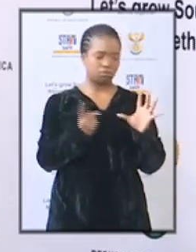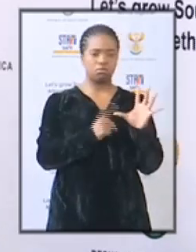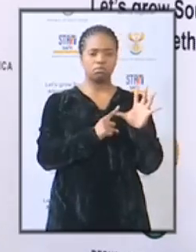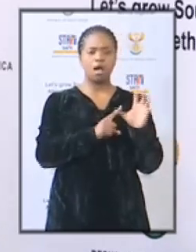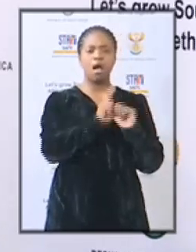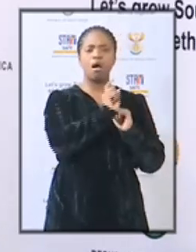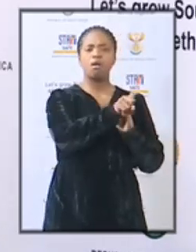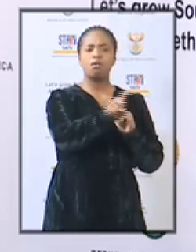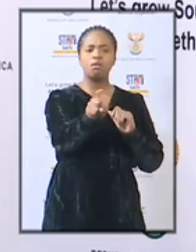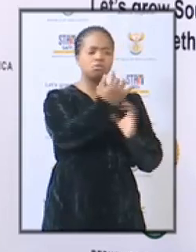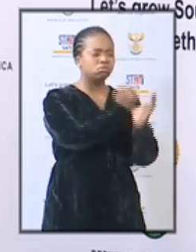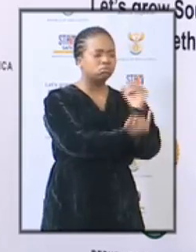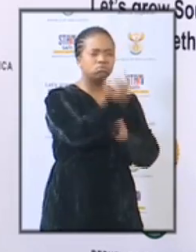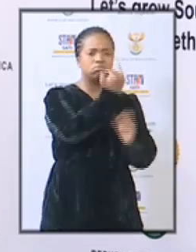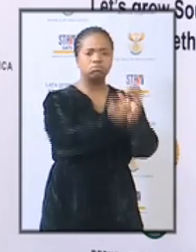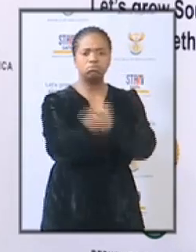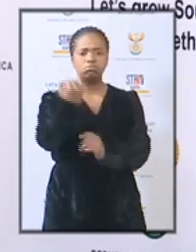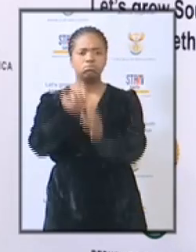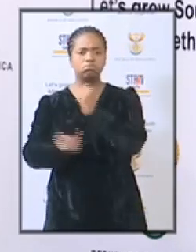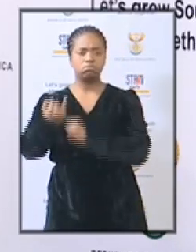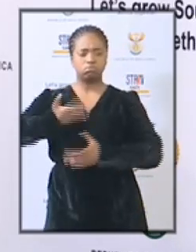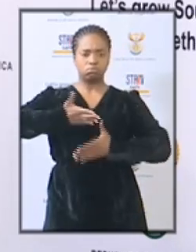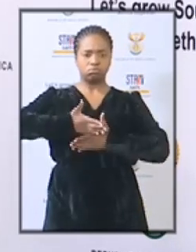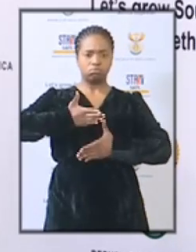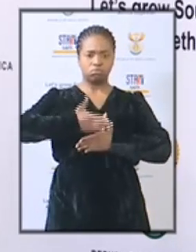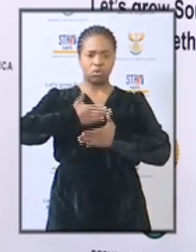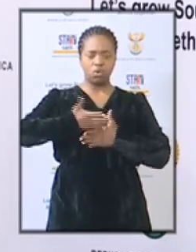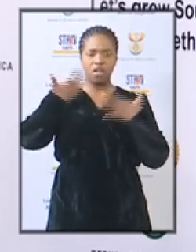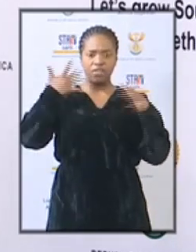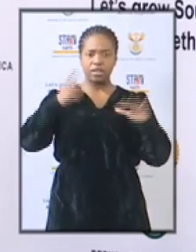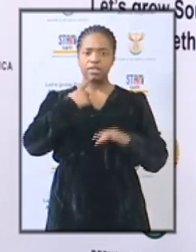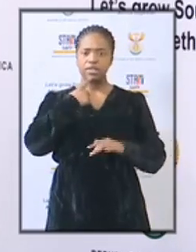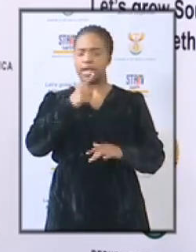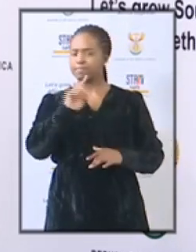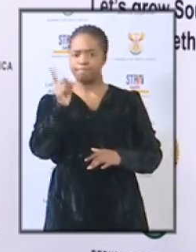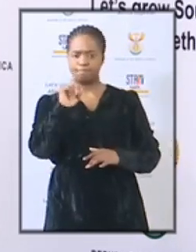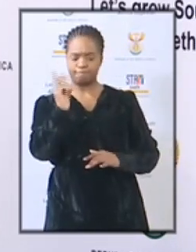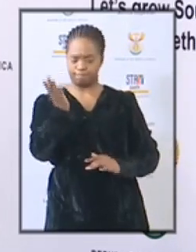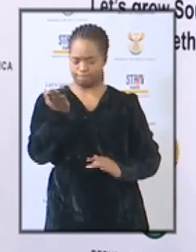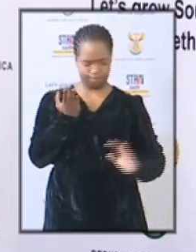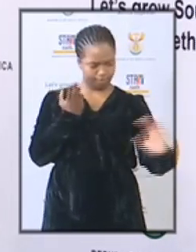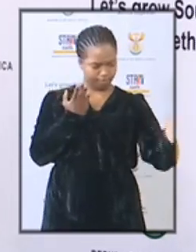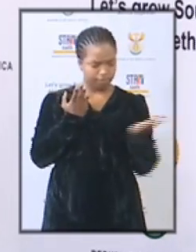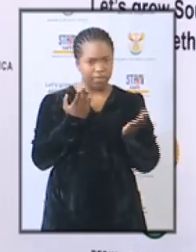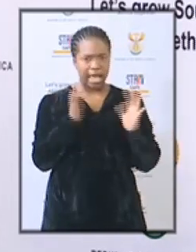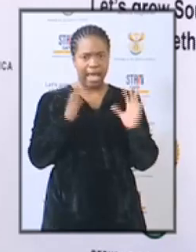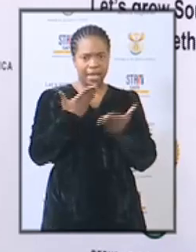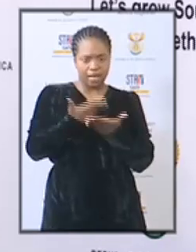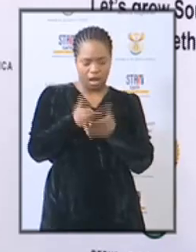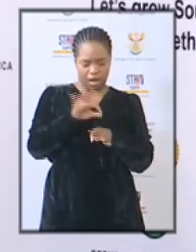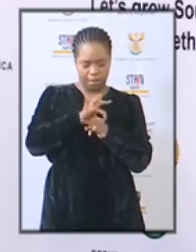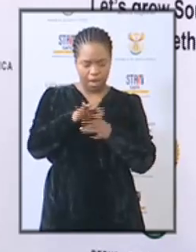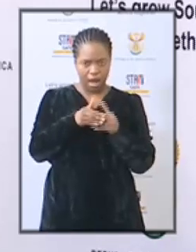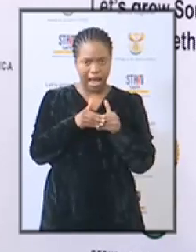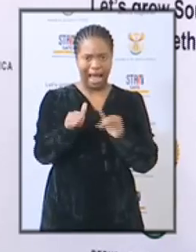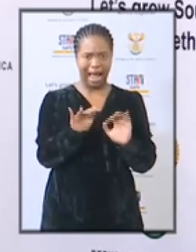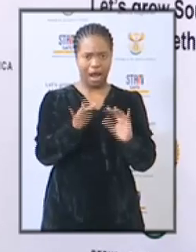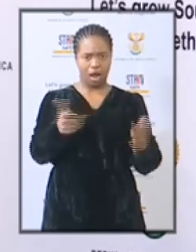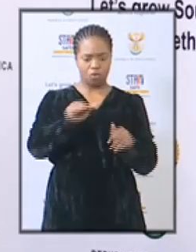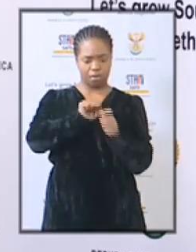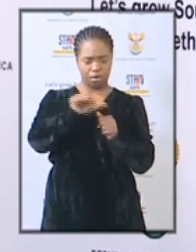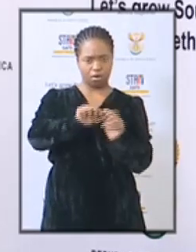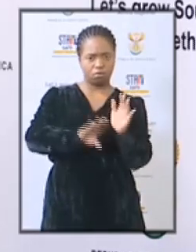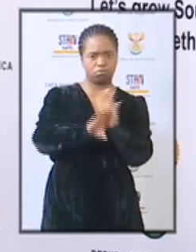other individuals who have reached out to make submissions as we move towards rebuilding of our sector.